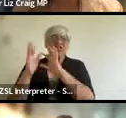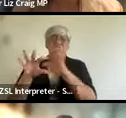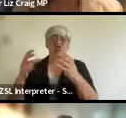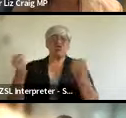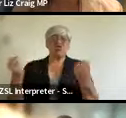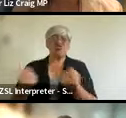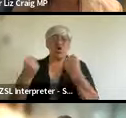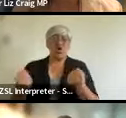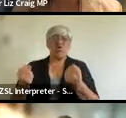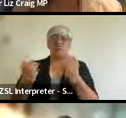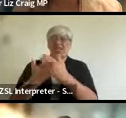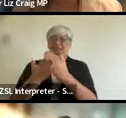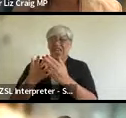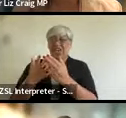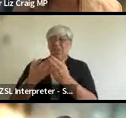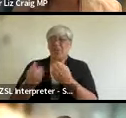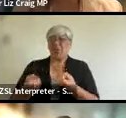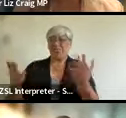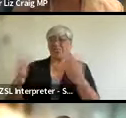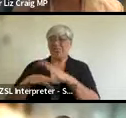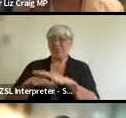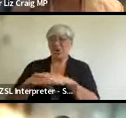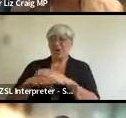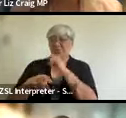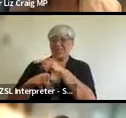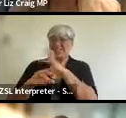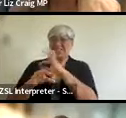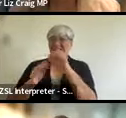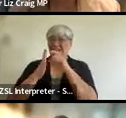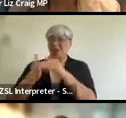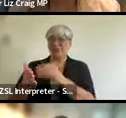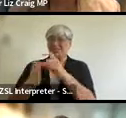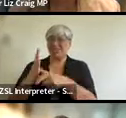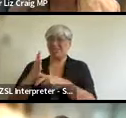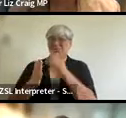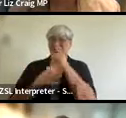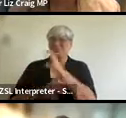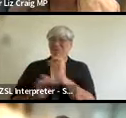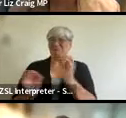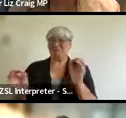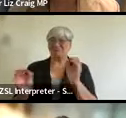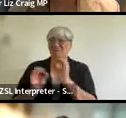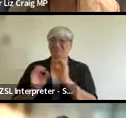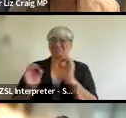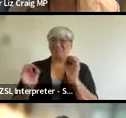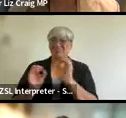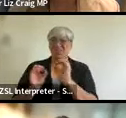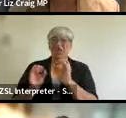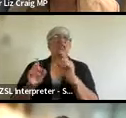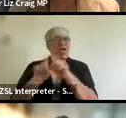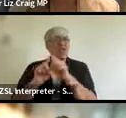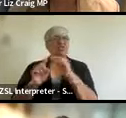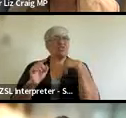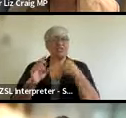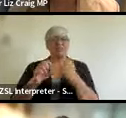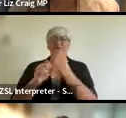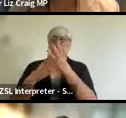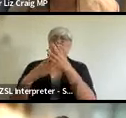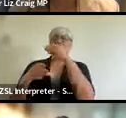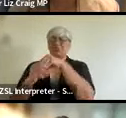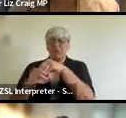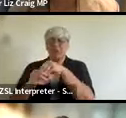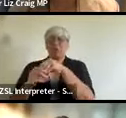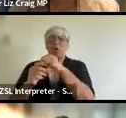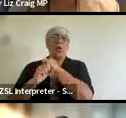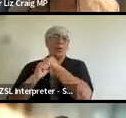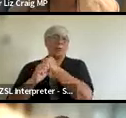for people with a disability, and so it at least has to have commitment to action, as Vicki's